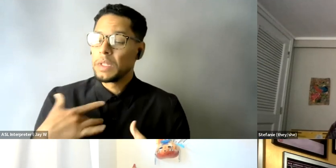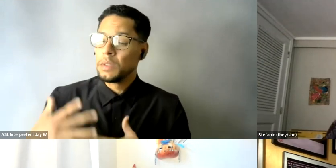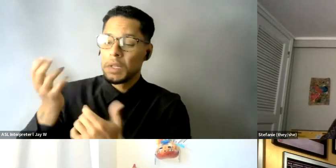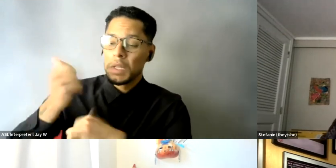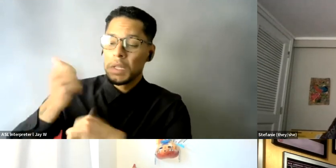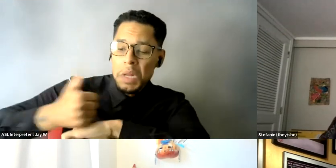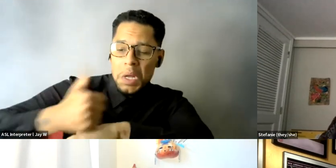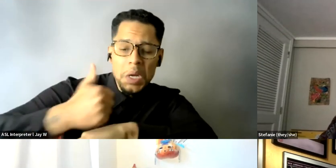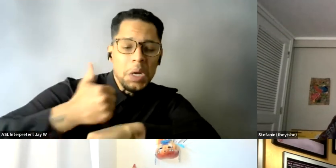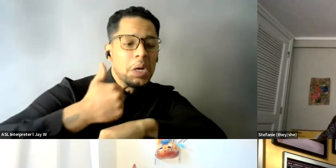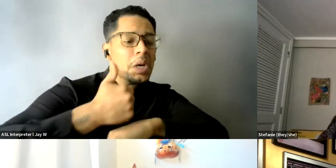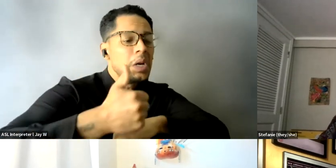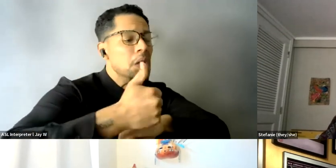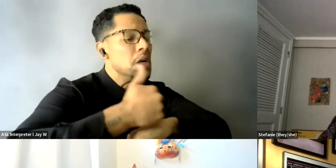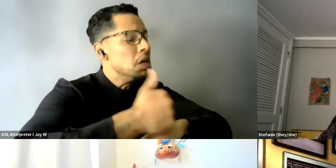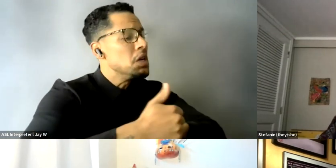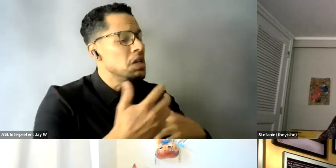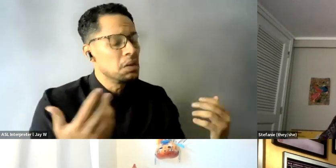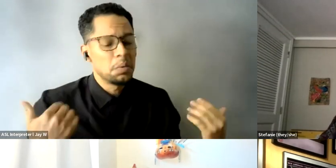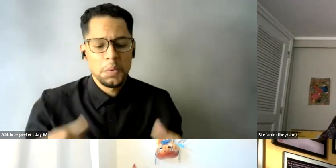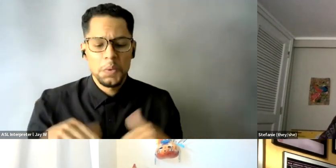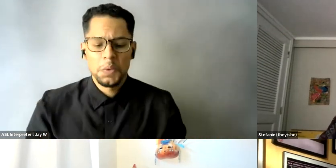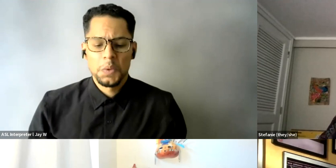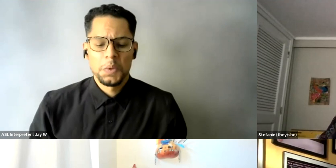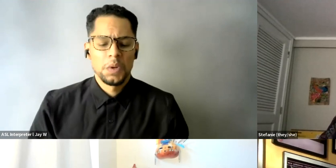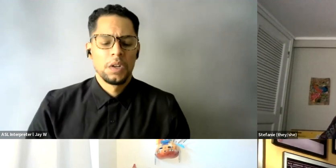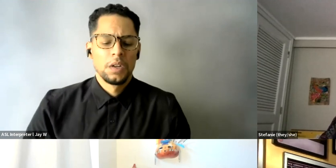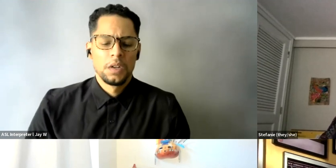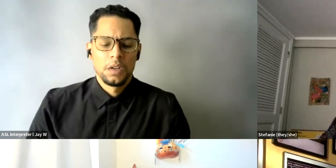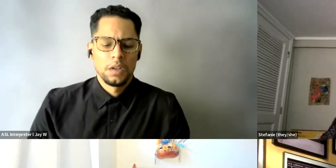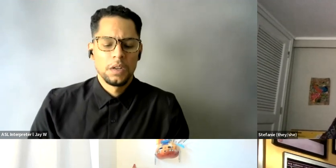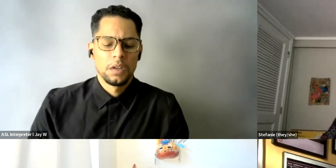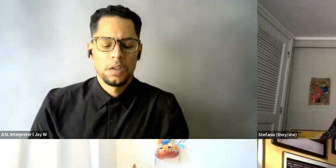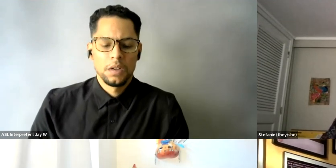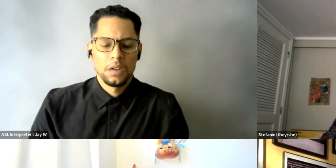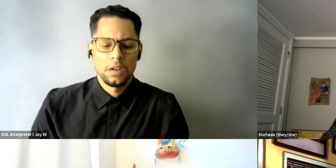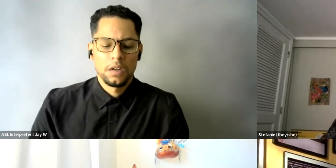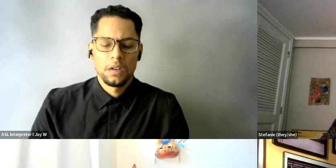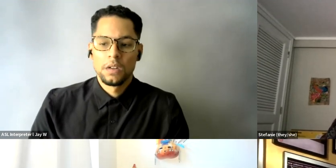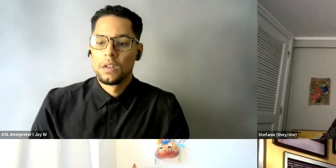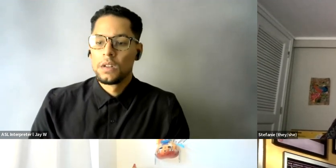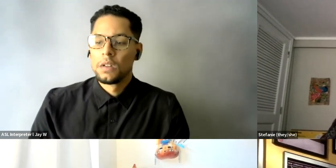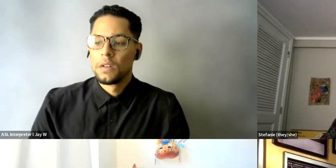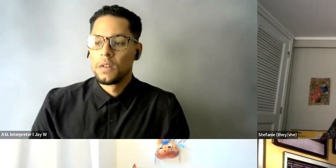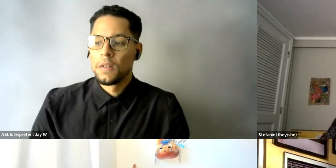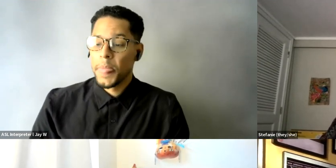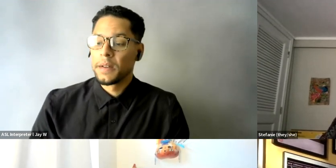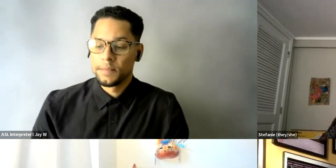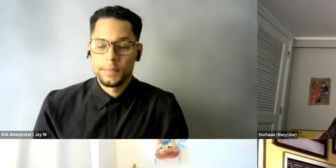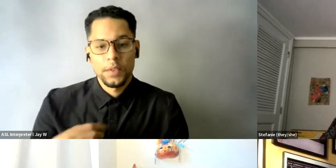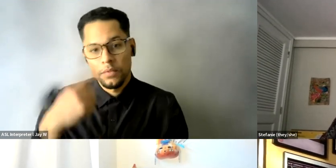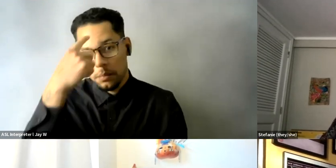people in that. So for me, I'd say from head to heart, there's a lot of